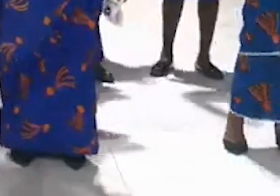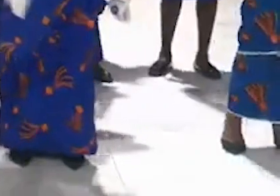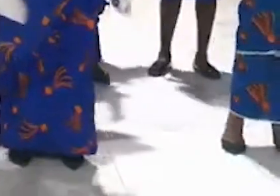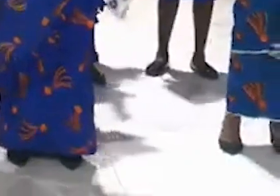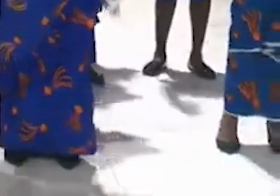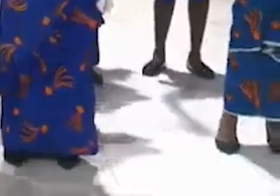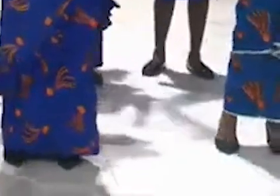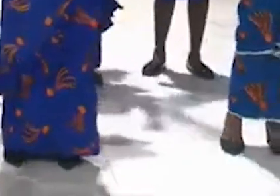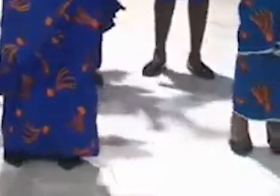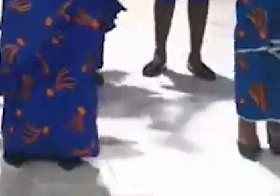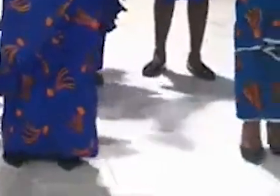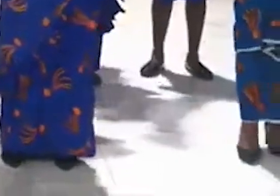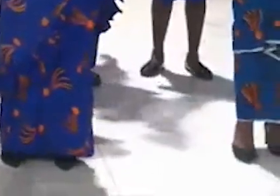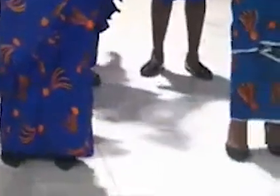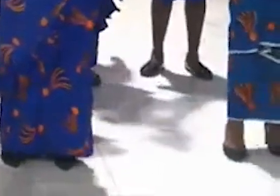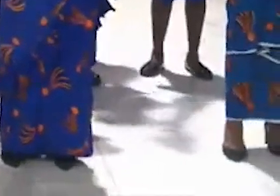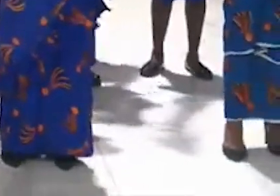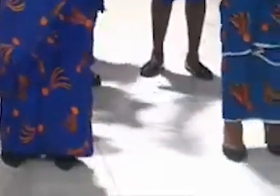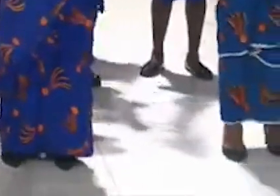mama